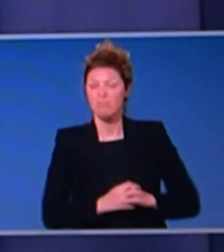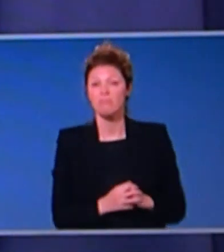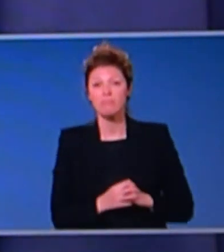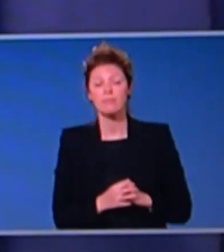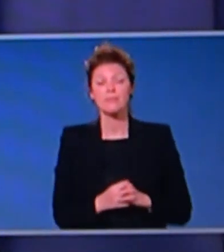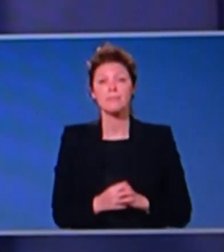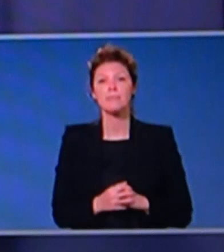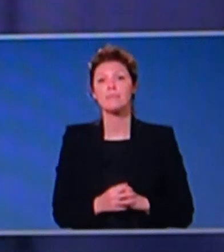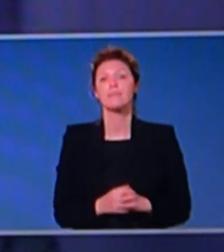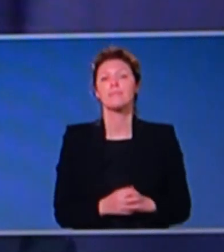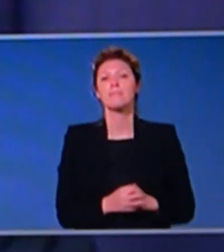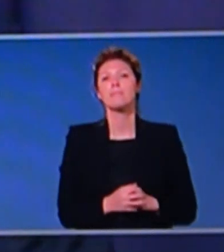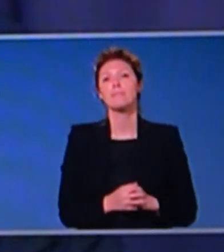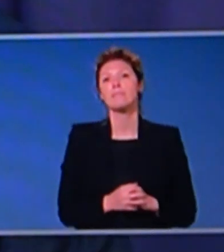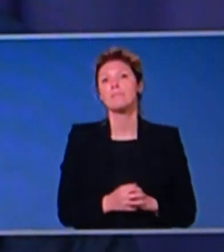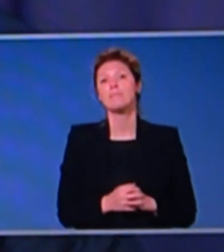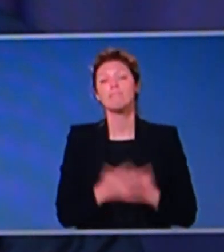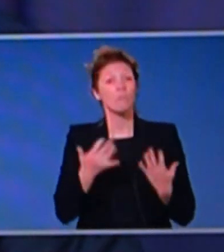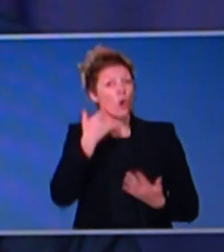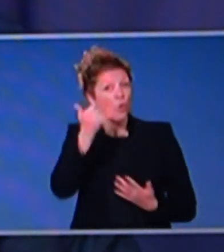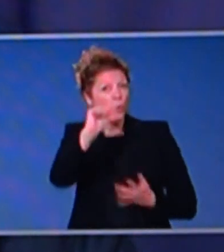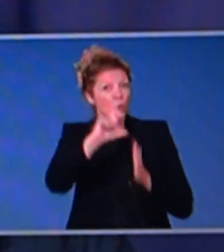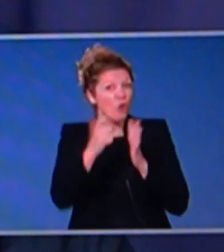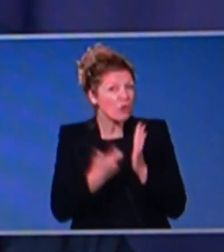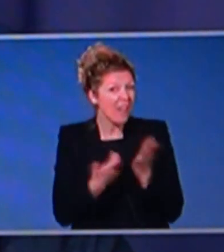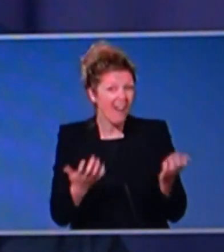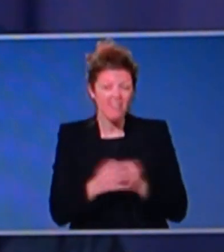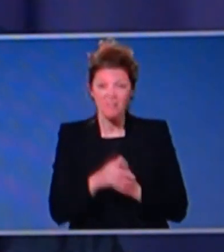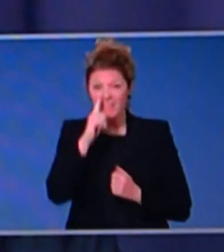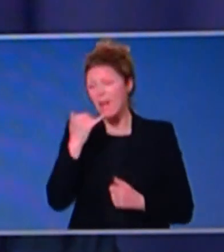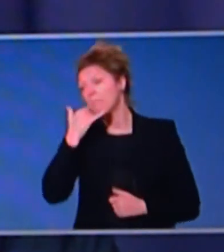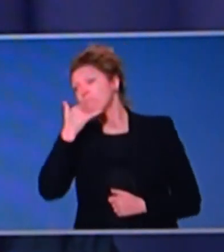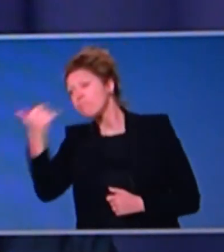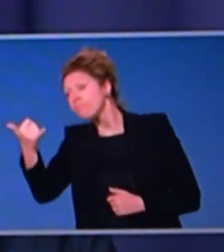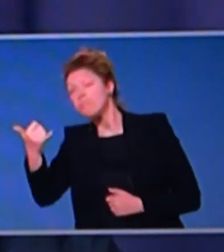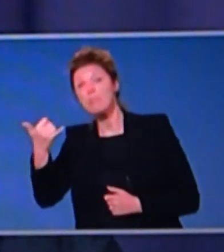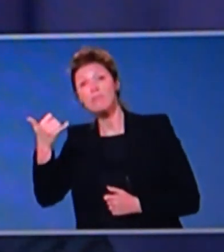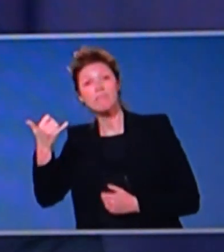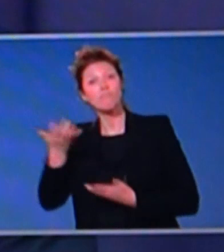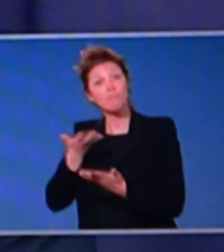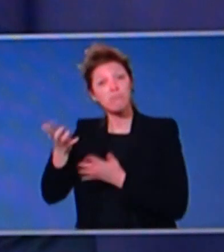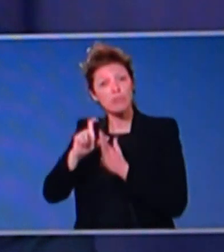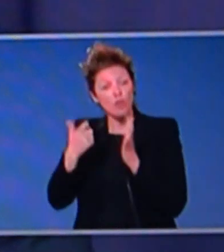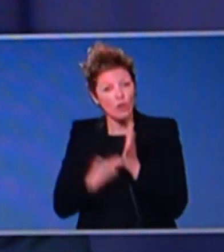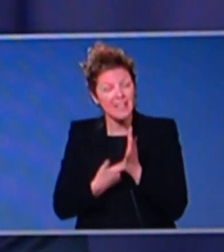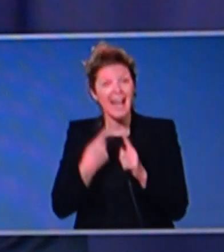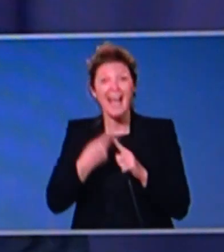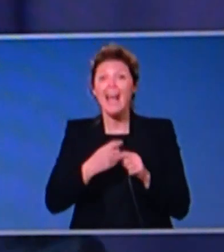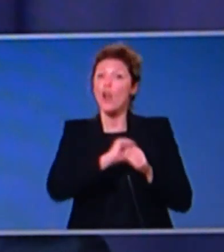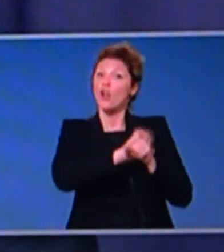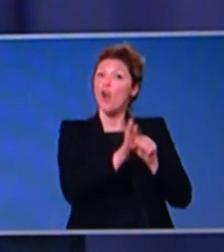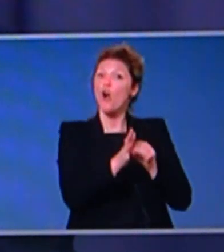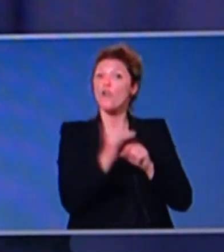www.headspace.org.au. And as always, call your GP. Telehealth is available to you through your GP. And don't forget the COVID